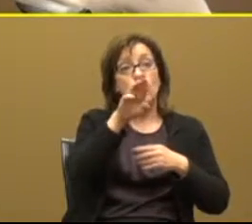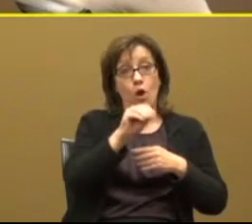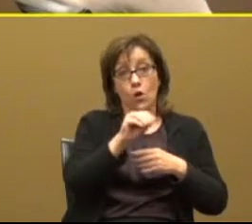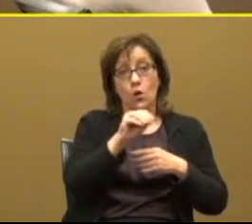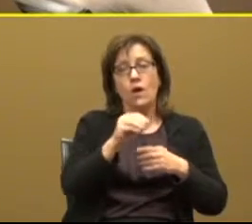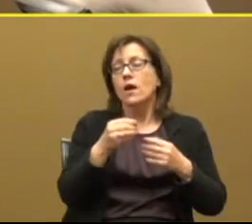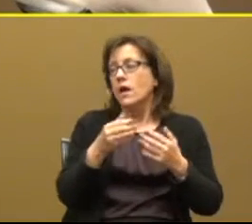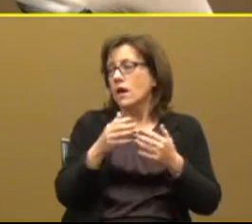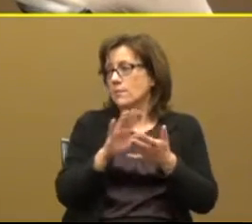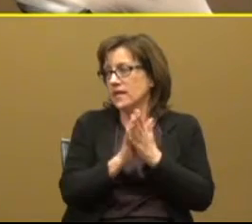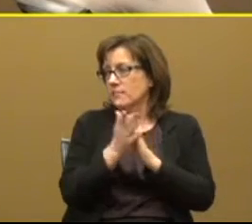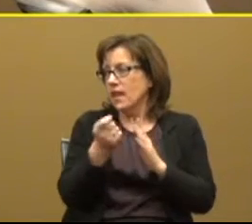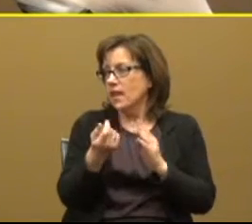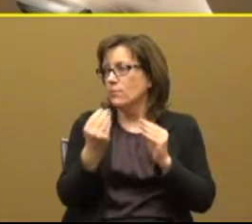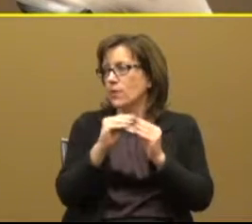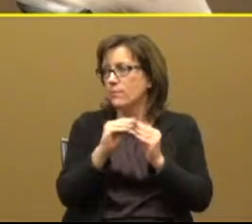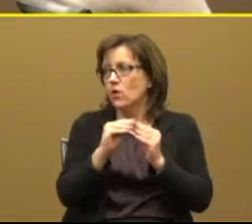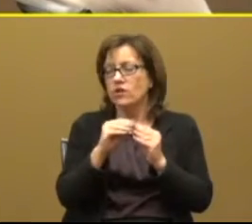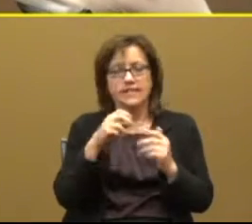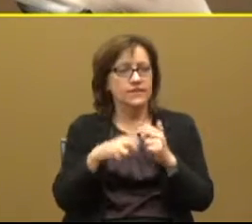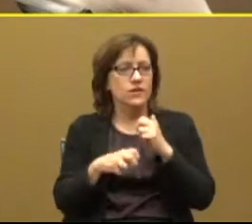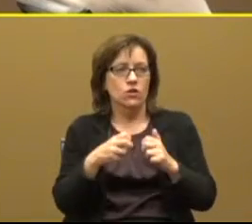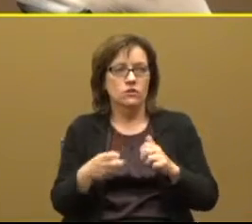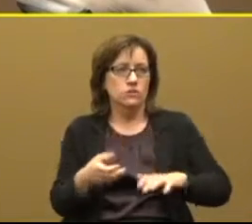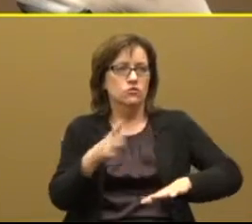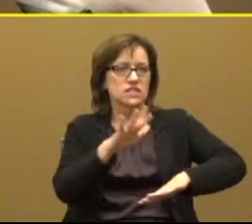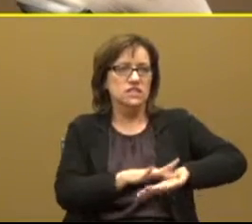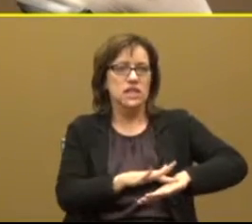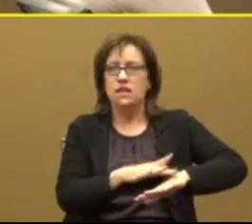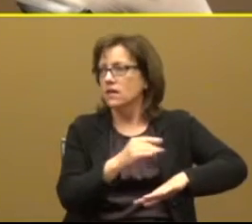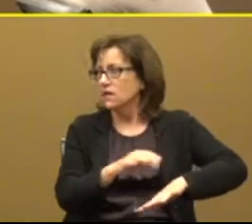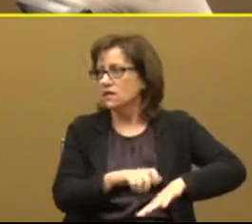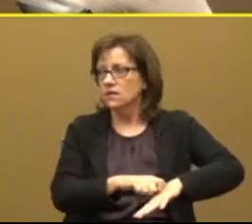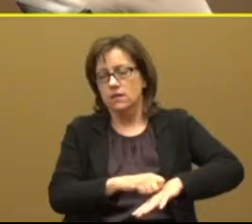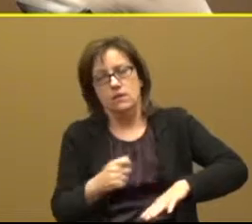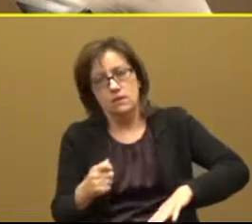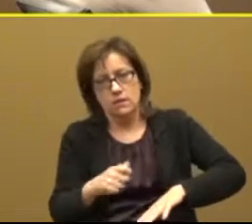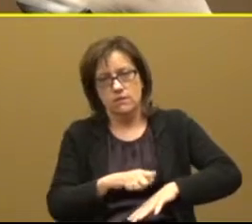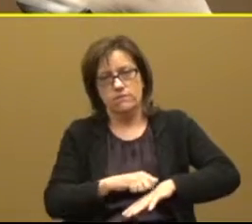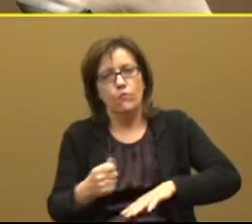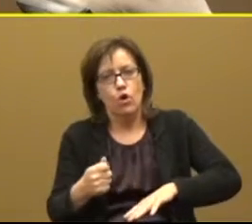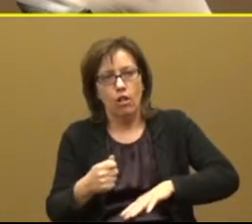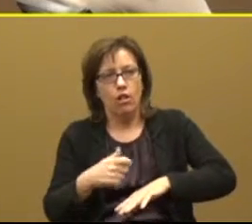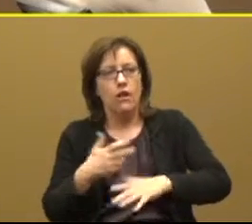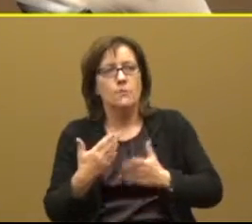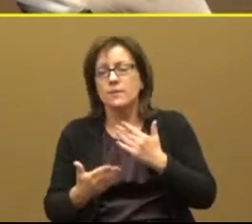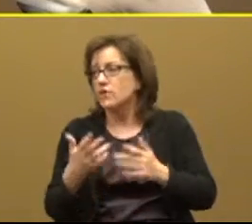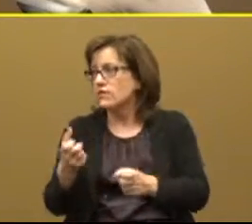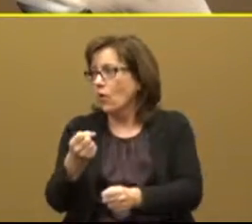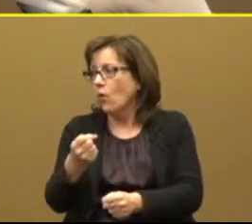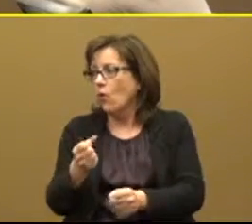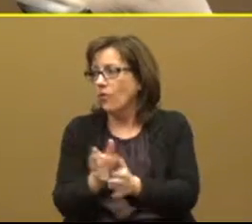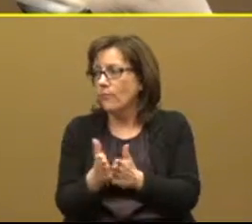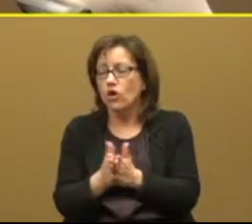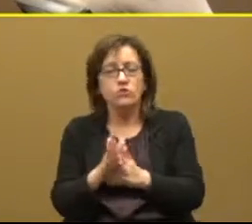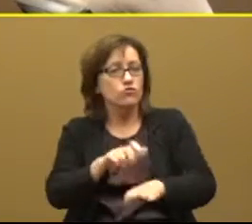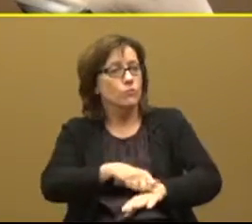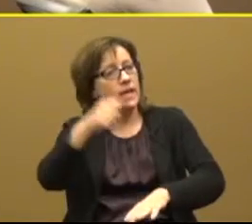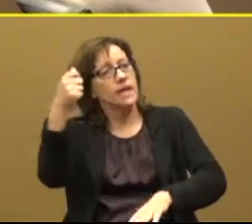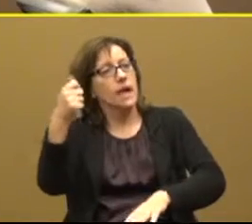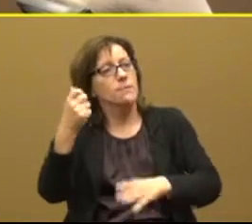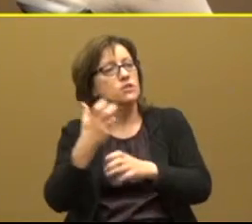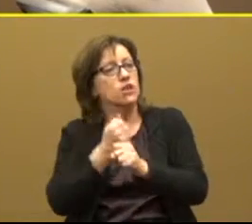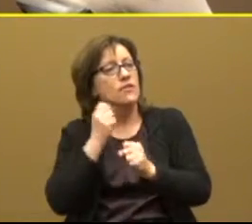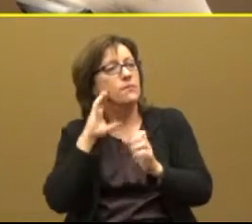little bit more difficult. And I know that sounds weird, but you know, you do have to pull. You might even have to hold on to the book to pick it up to